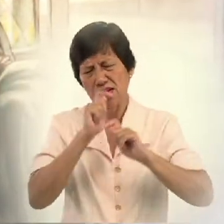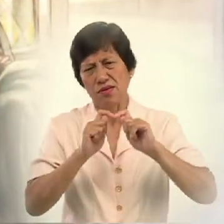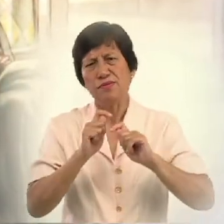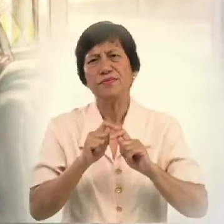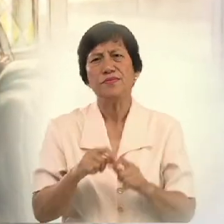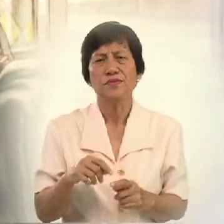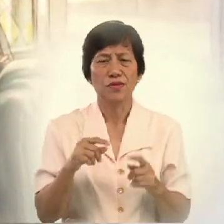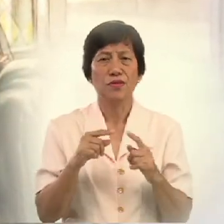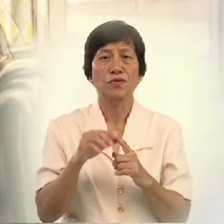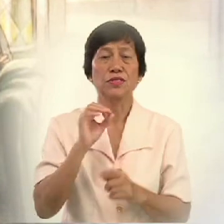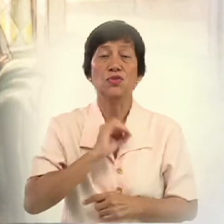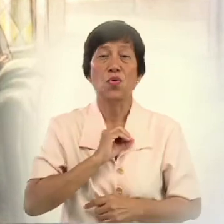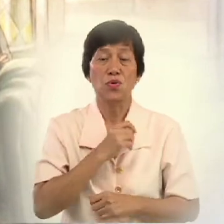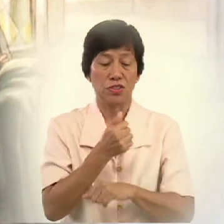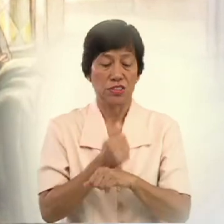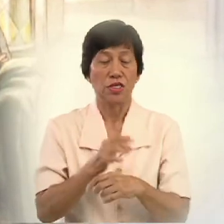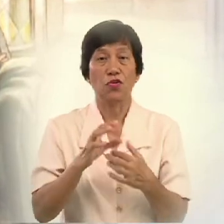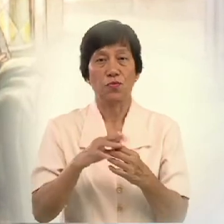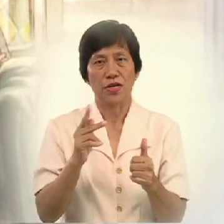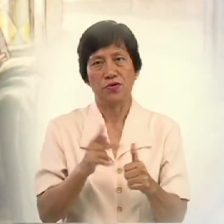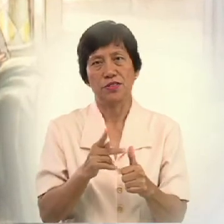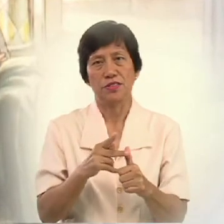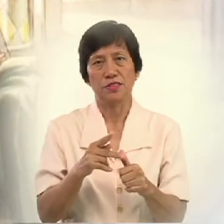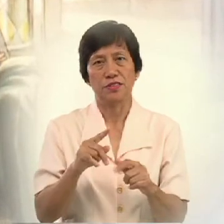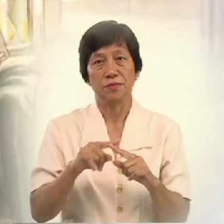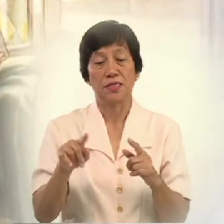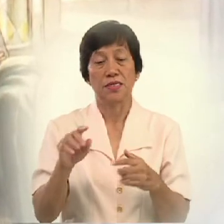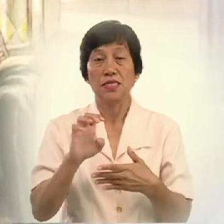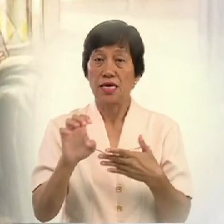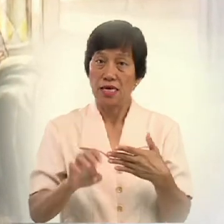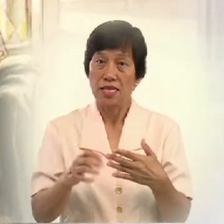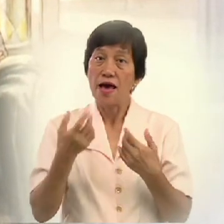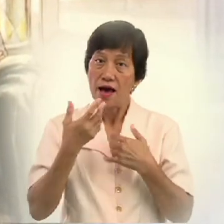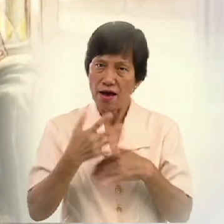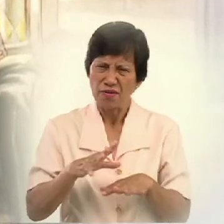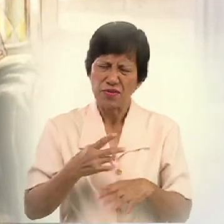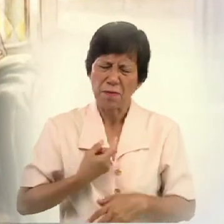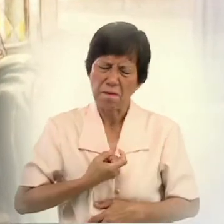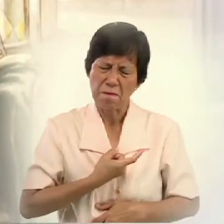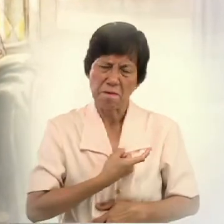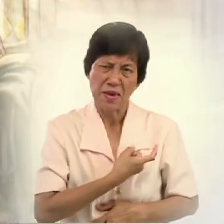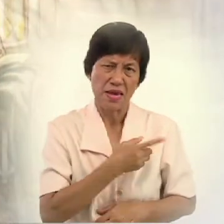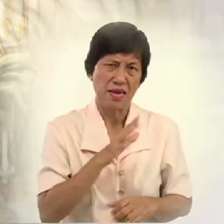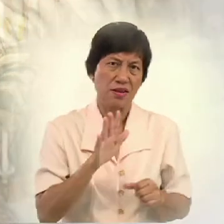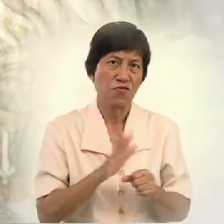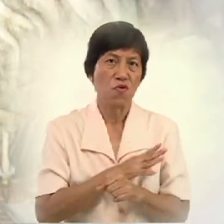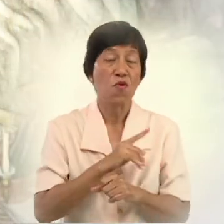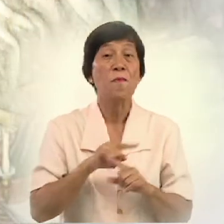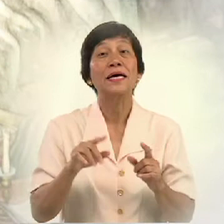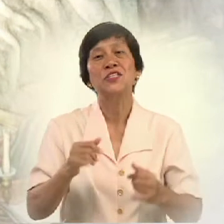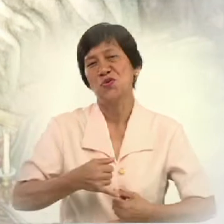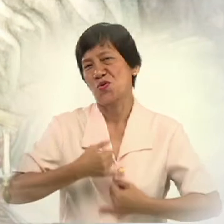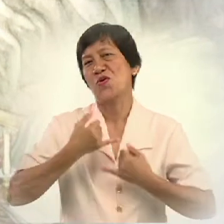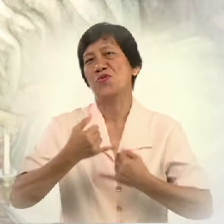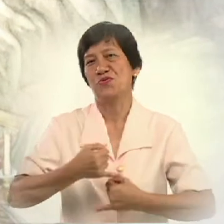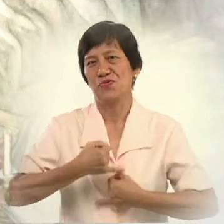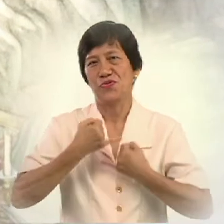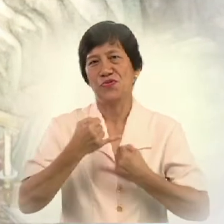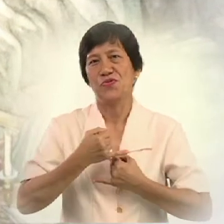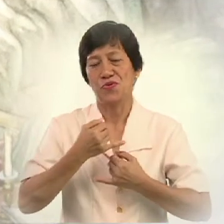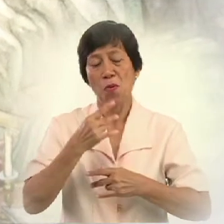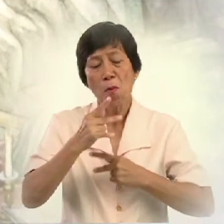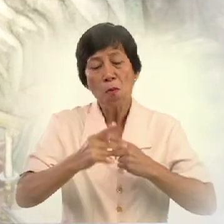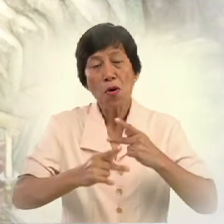Someone who struggled through his own set of priorities. But in the